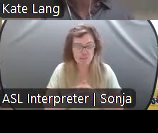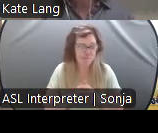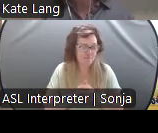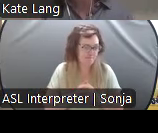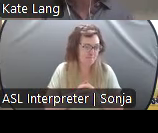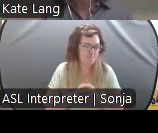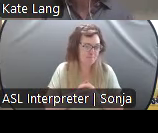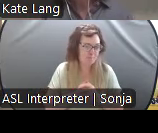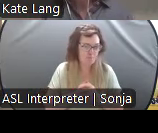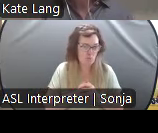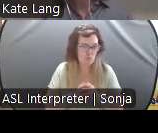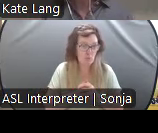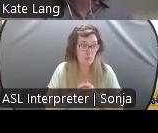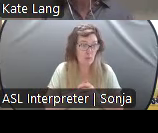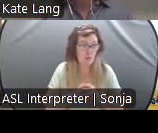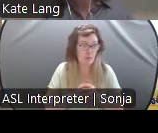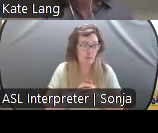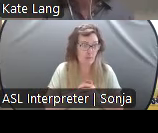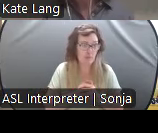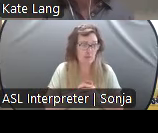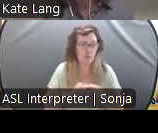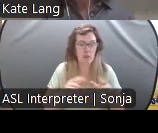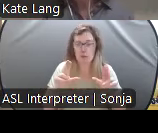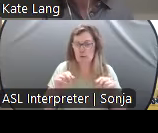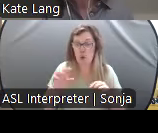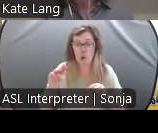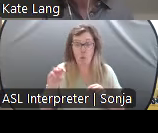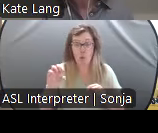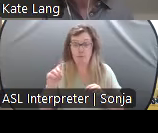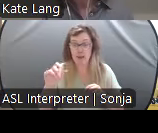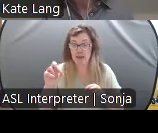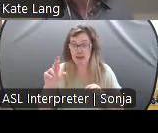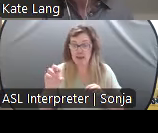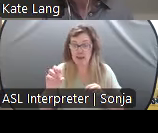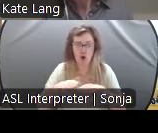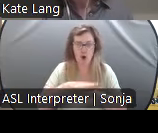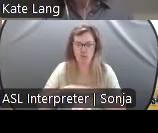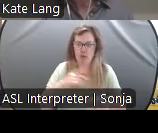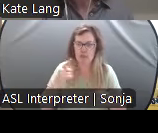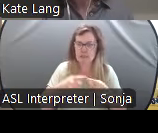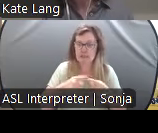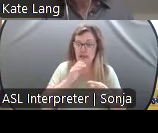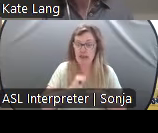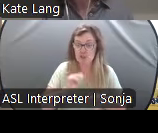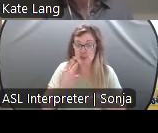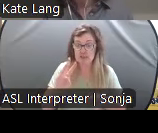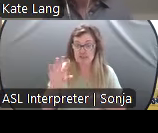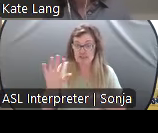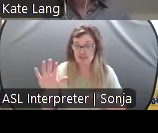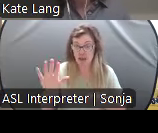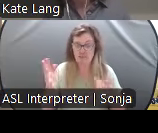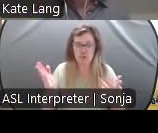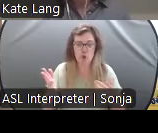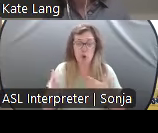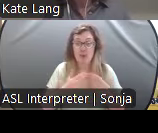retirement benefits. There's no Medicare coverage until age 65. So even if